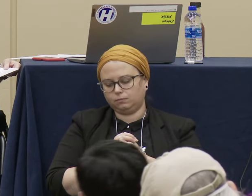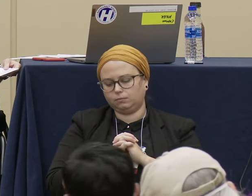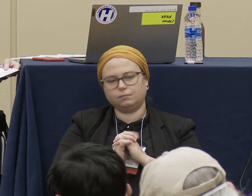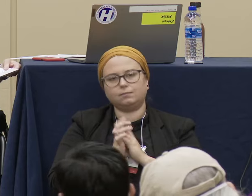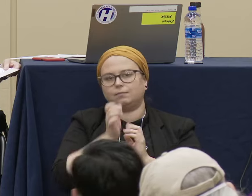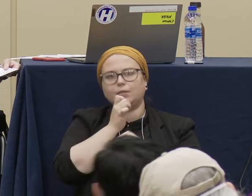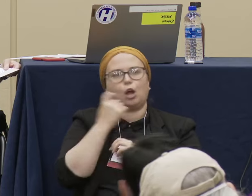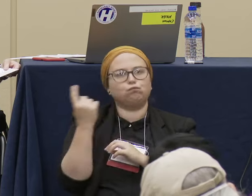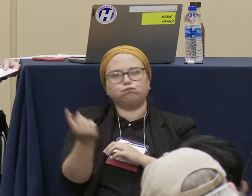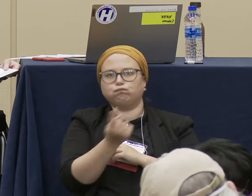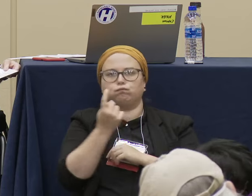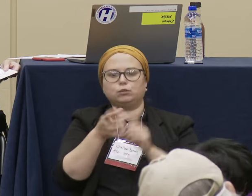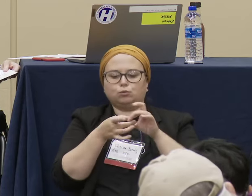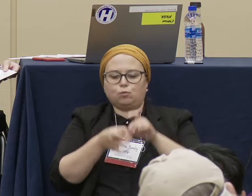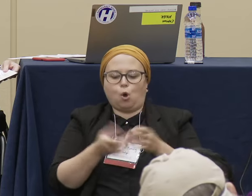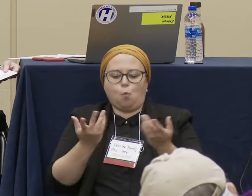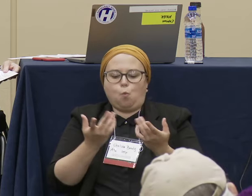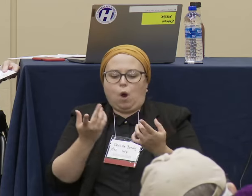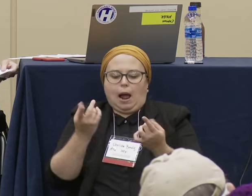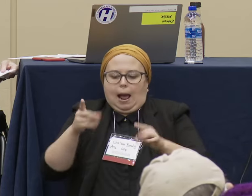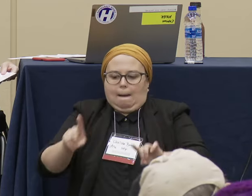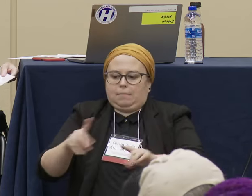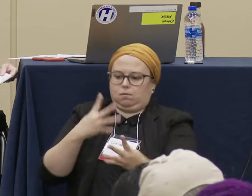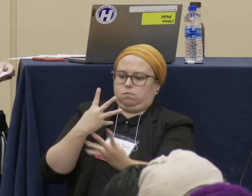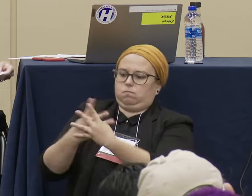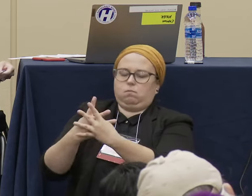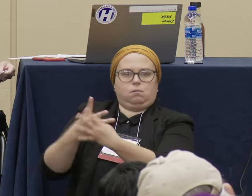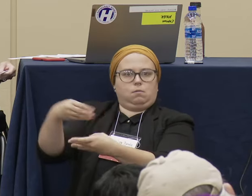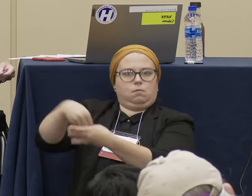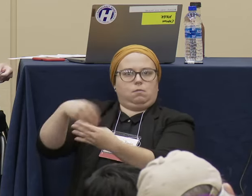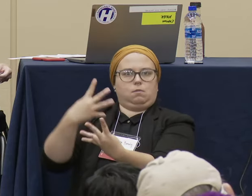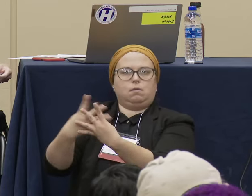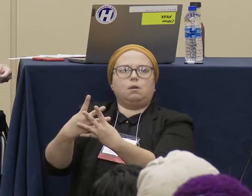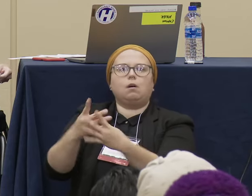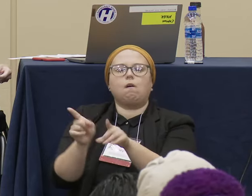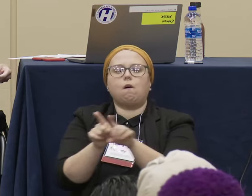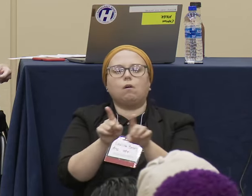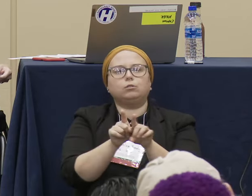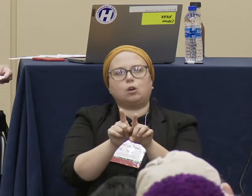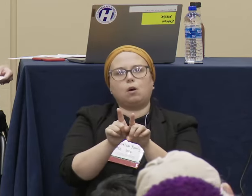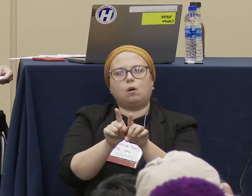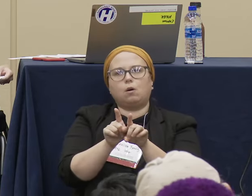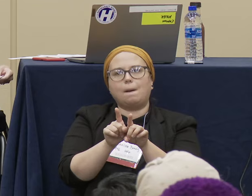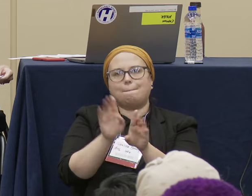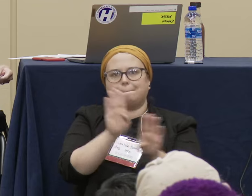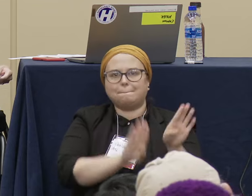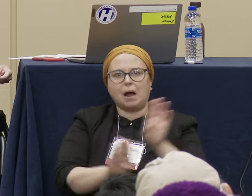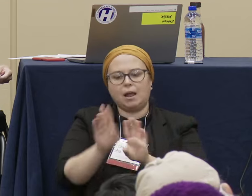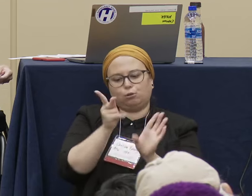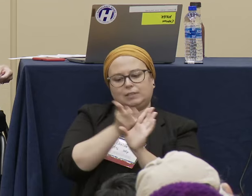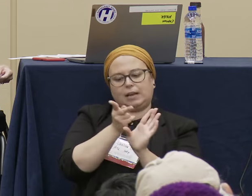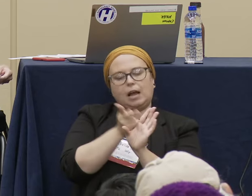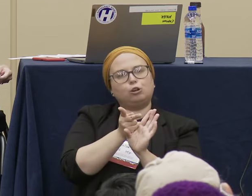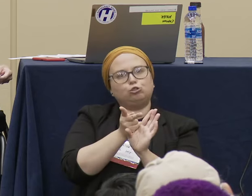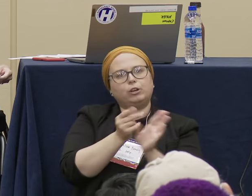it's not just about what happens behind bars. It's that biopsychiatry is often the only form of